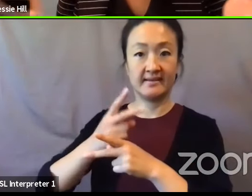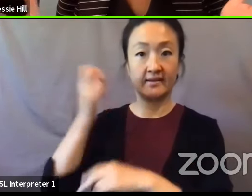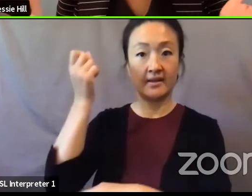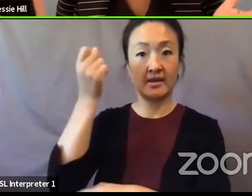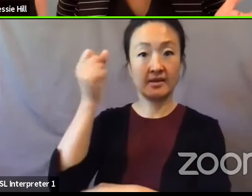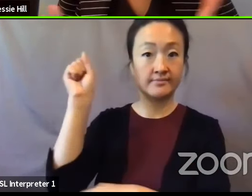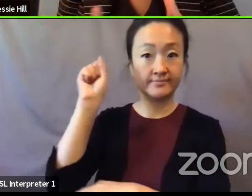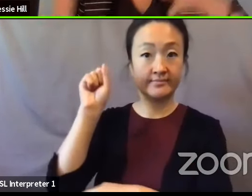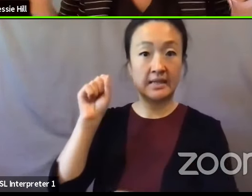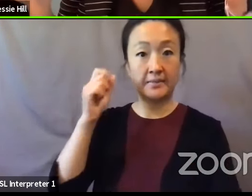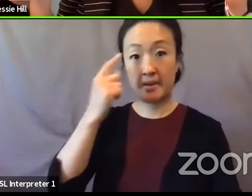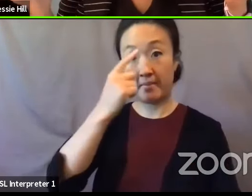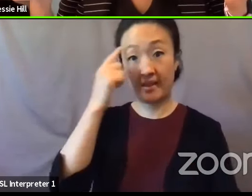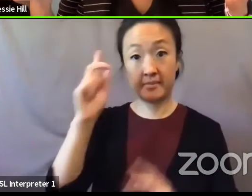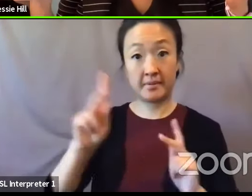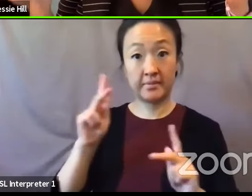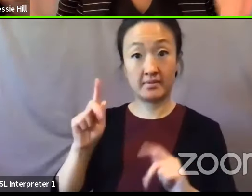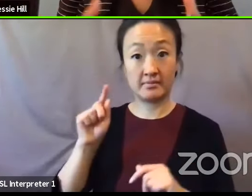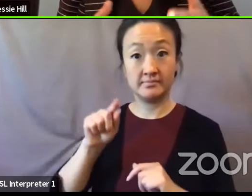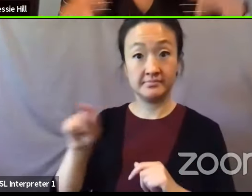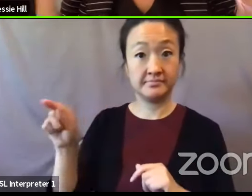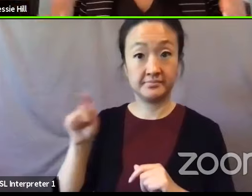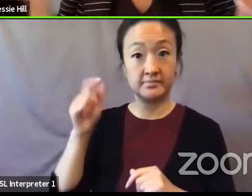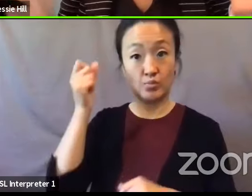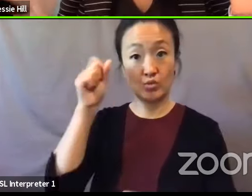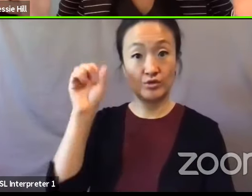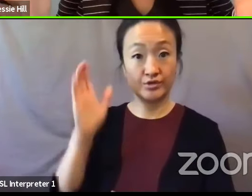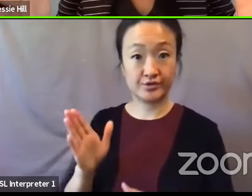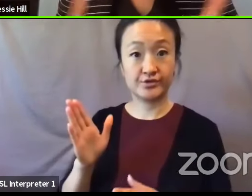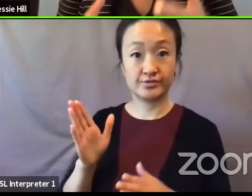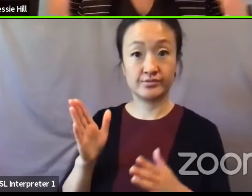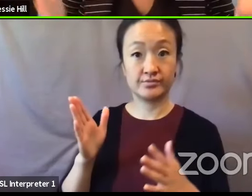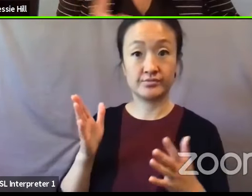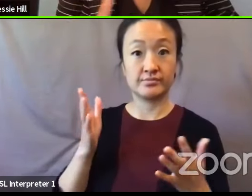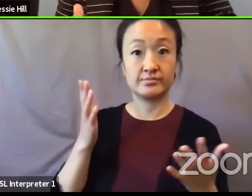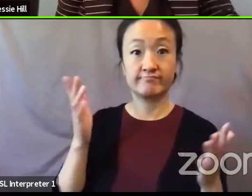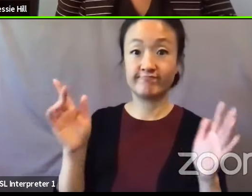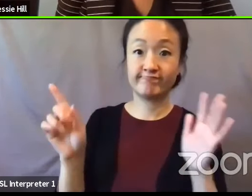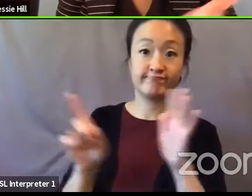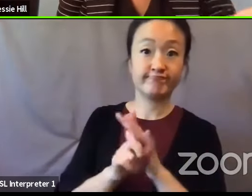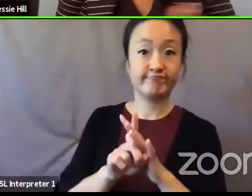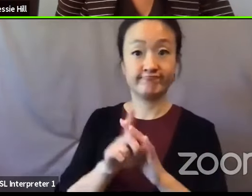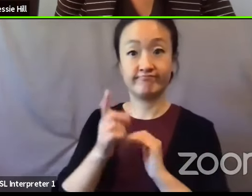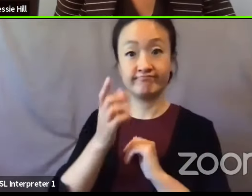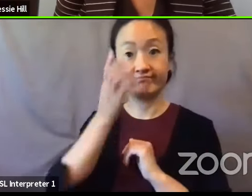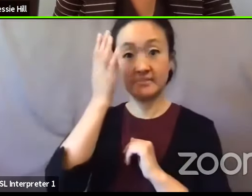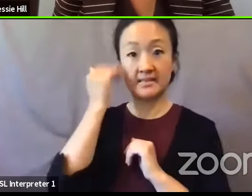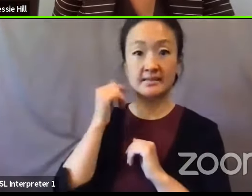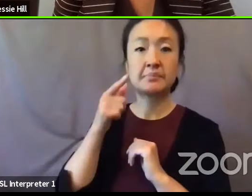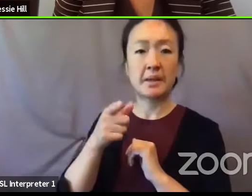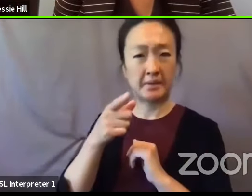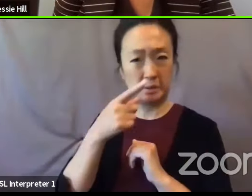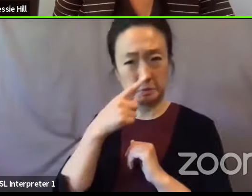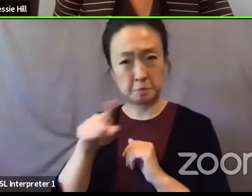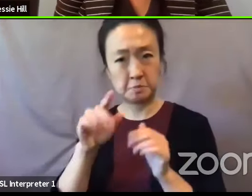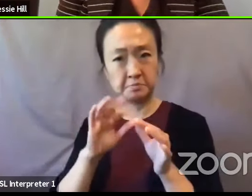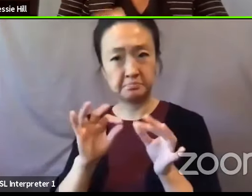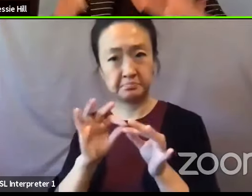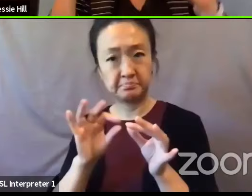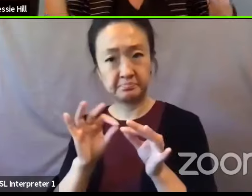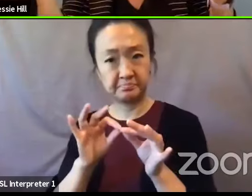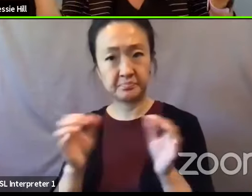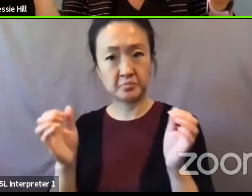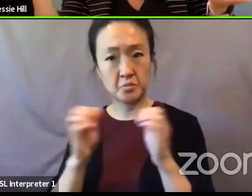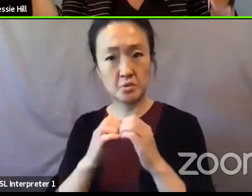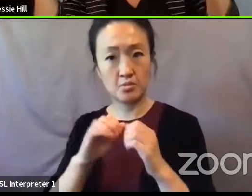it definitely was sort of borne out by what seems to have happened. And maybe you want to talk a little bit about that, Jonathan,